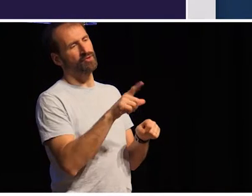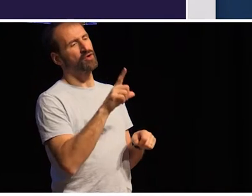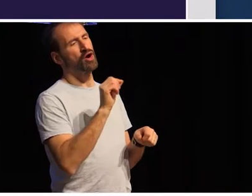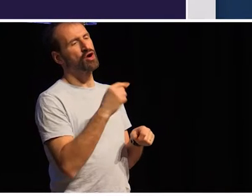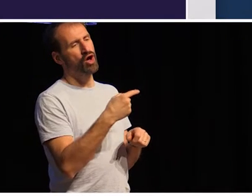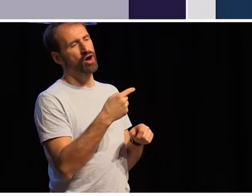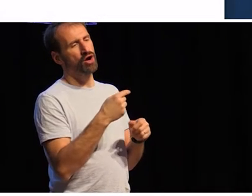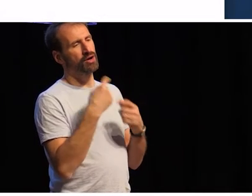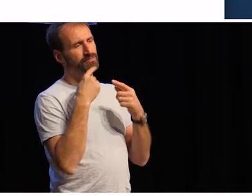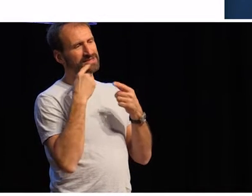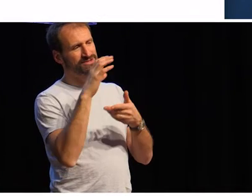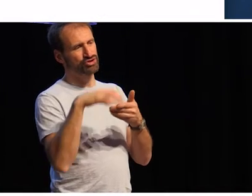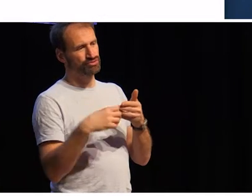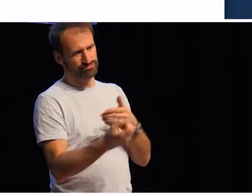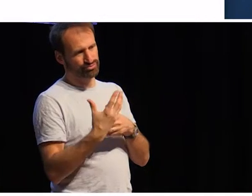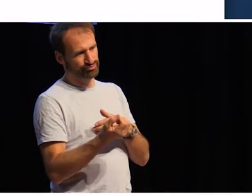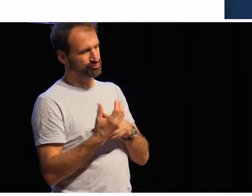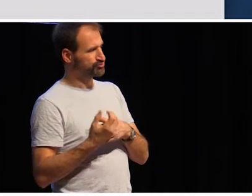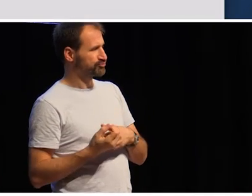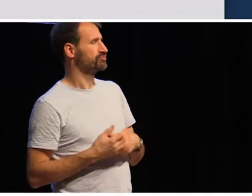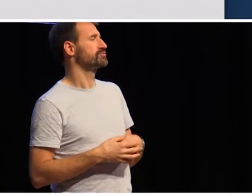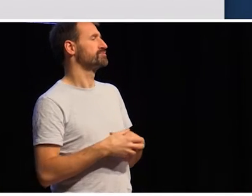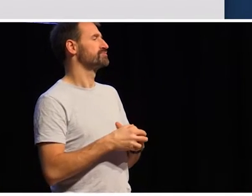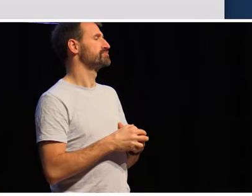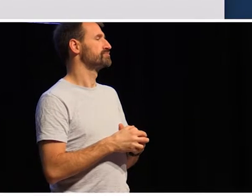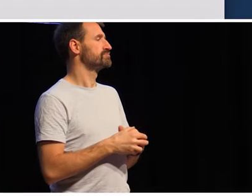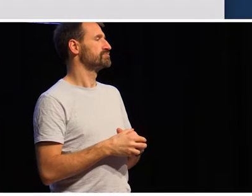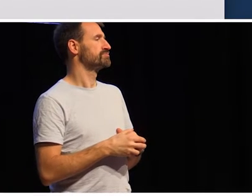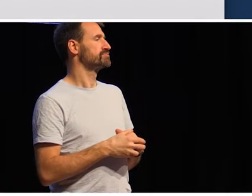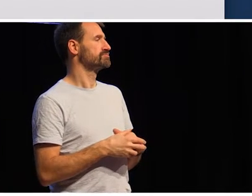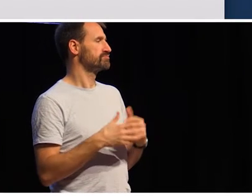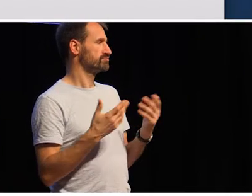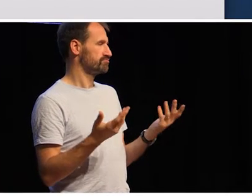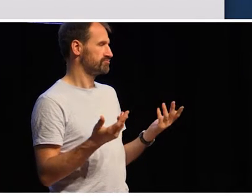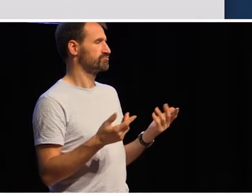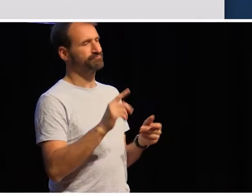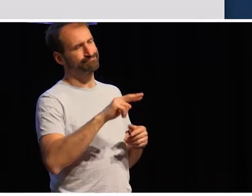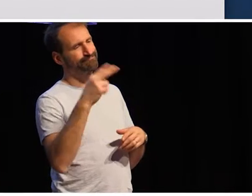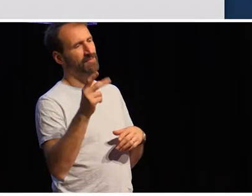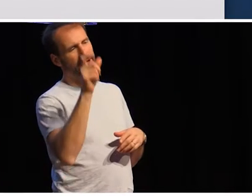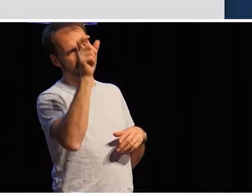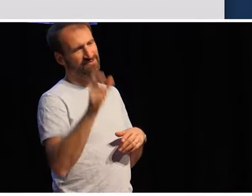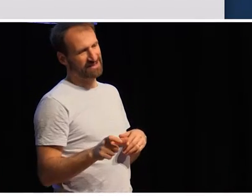messages. So, for example, if you open another window,